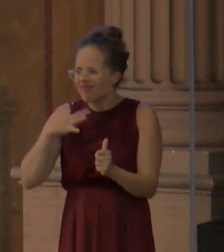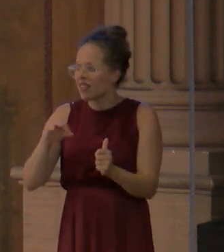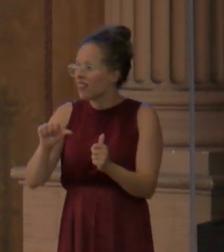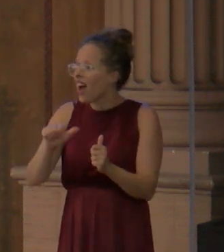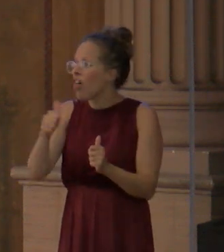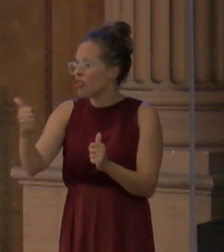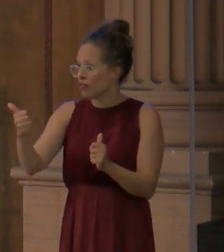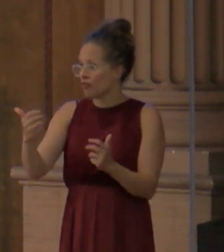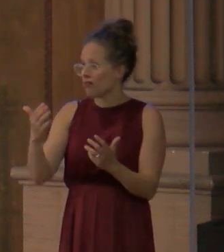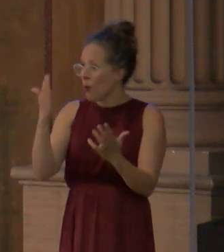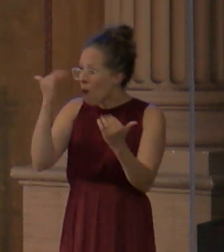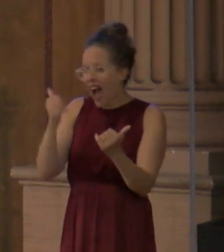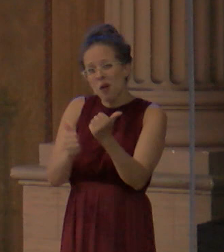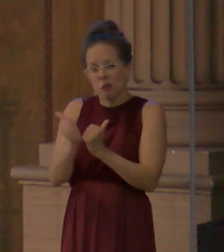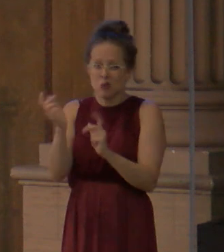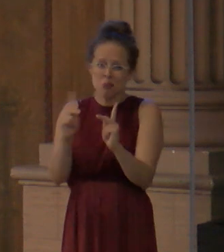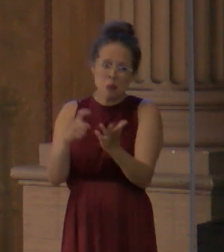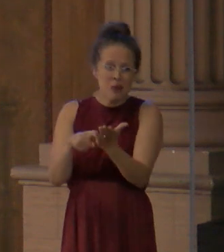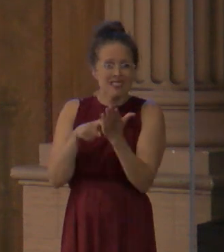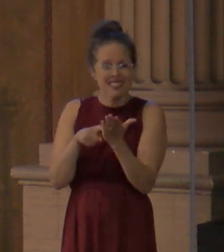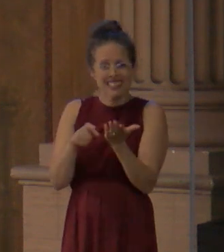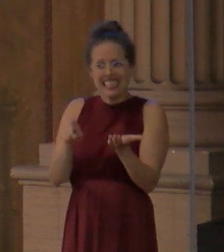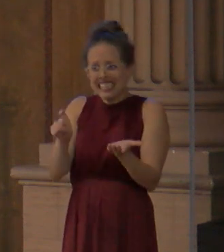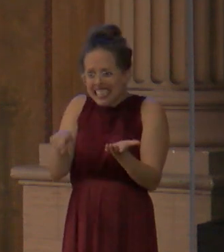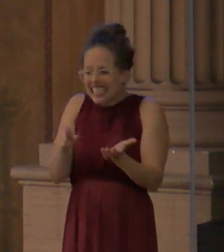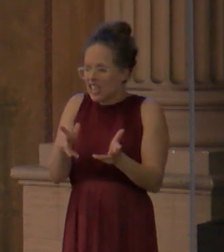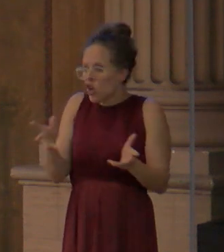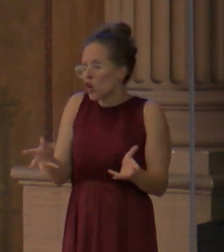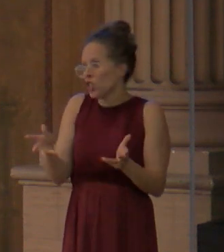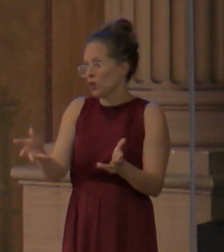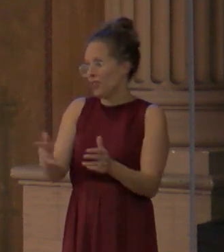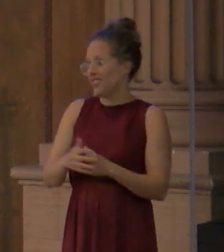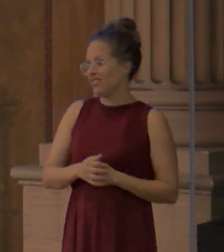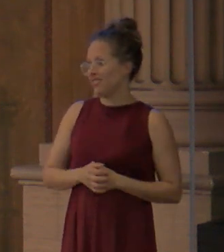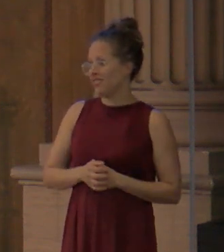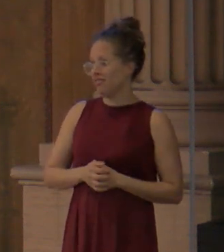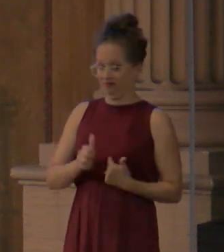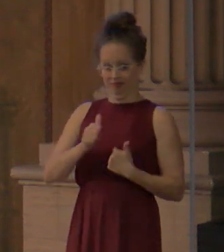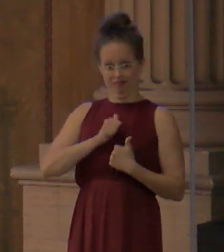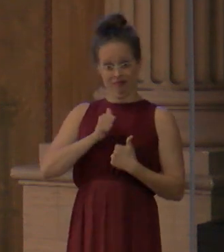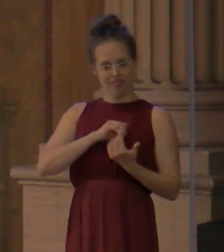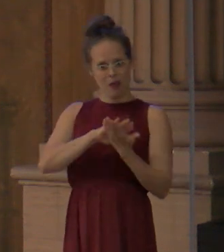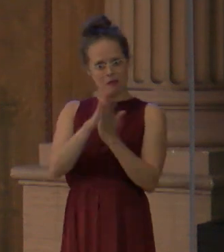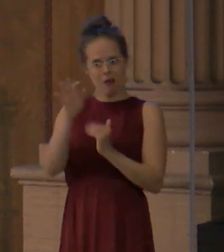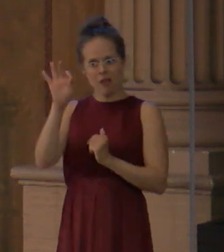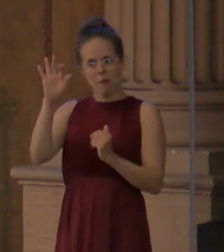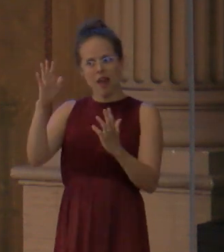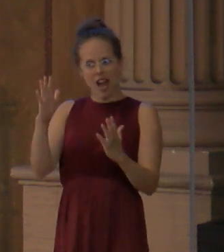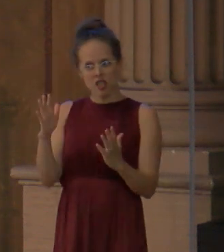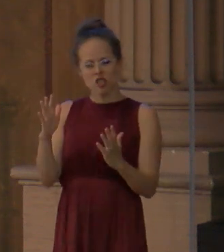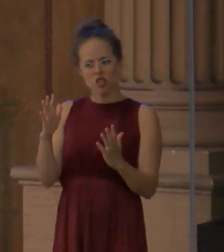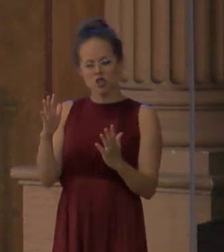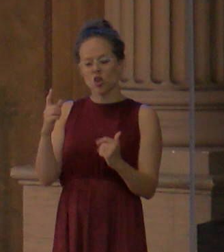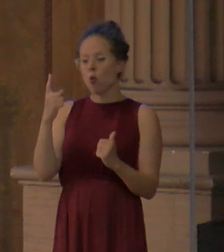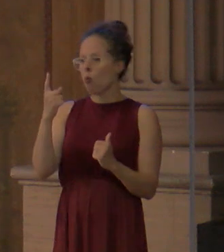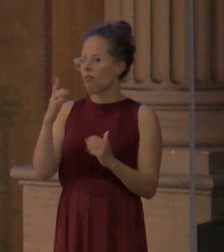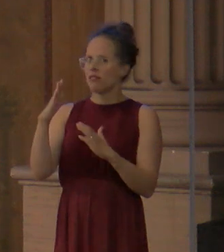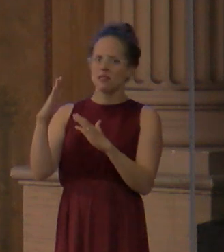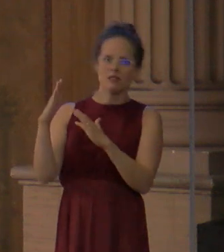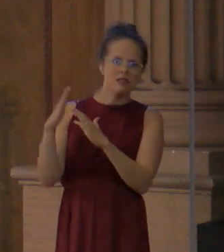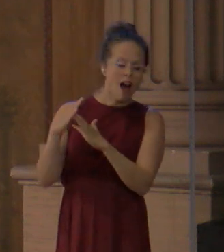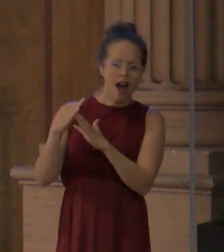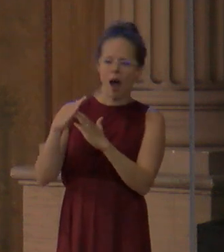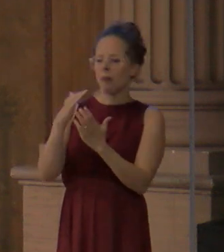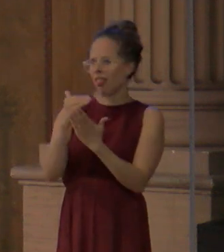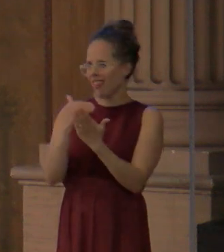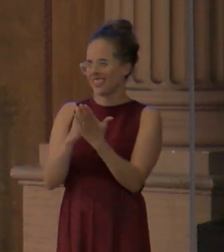of some encouragement. As a pastor in ministry, this has been probably one of the greatest lessons I've learned. First